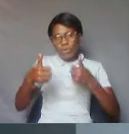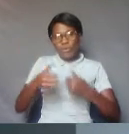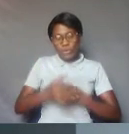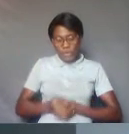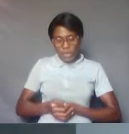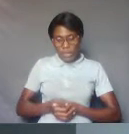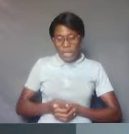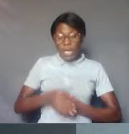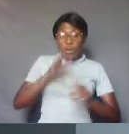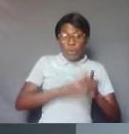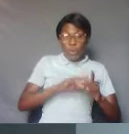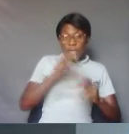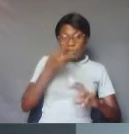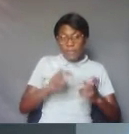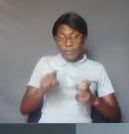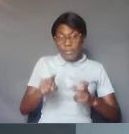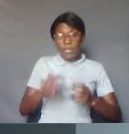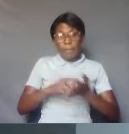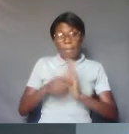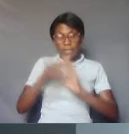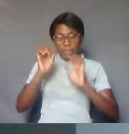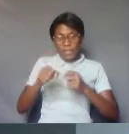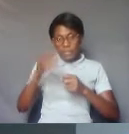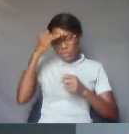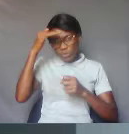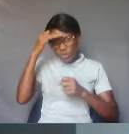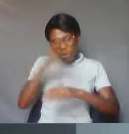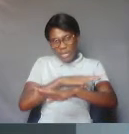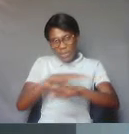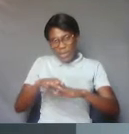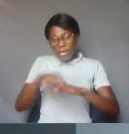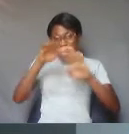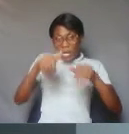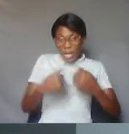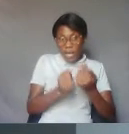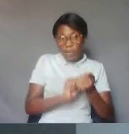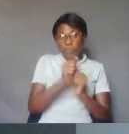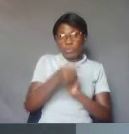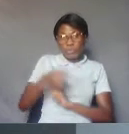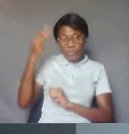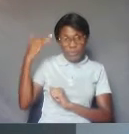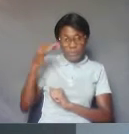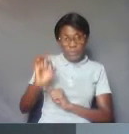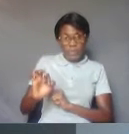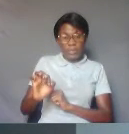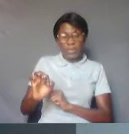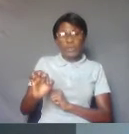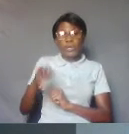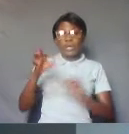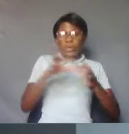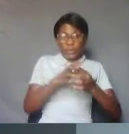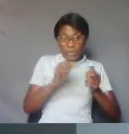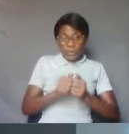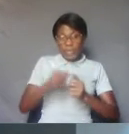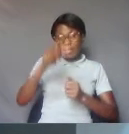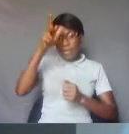about disability are central, and we need to find those in the experiences of ordinary